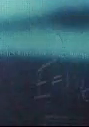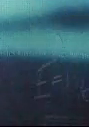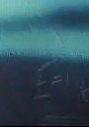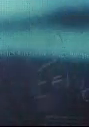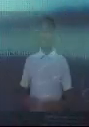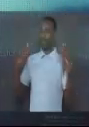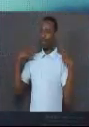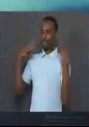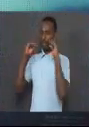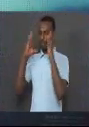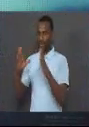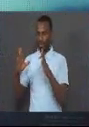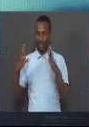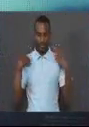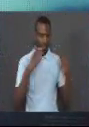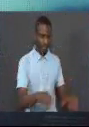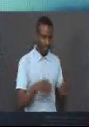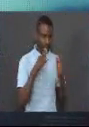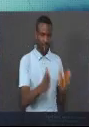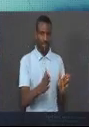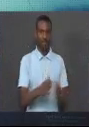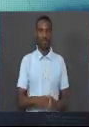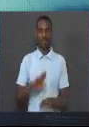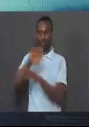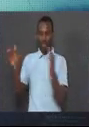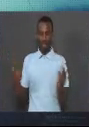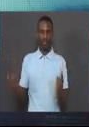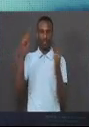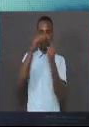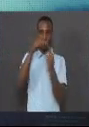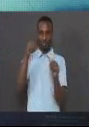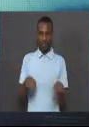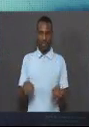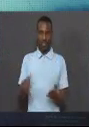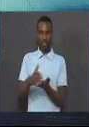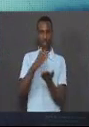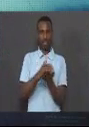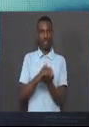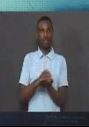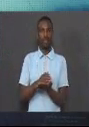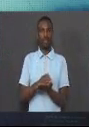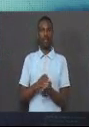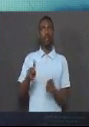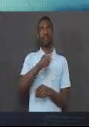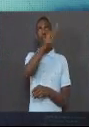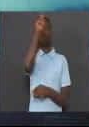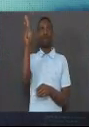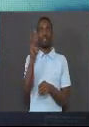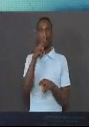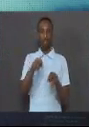Hello, teacher. Hello, students. Welcome to today's lesson on periodic